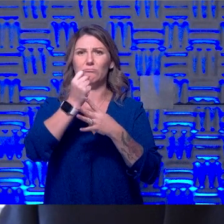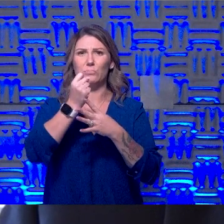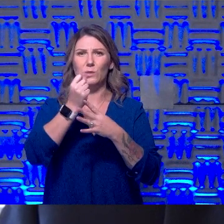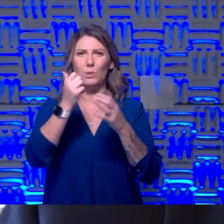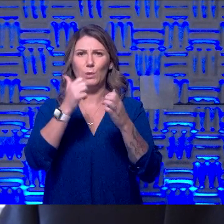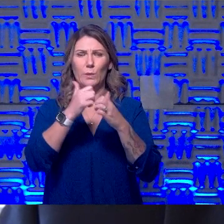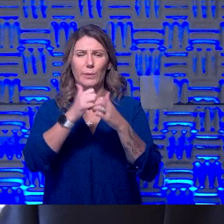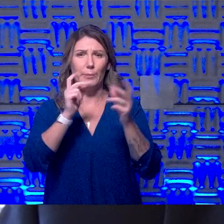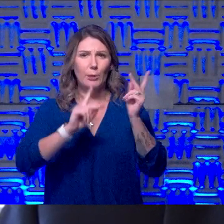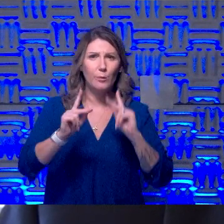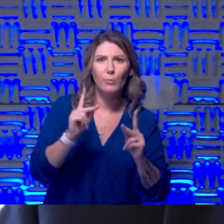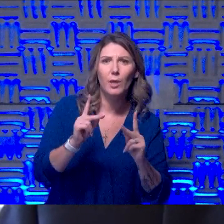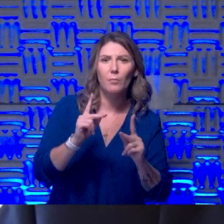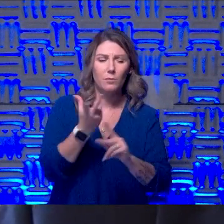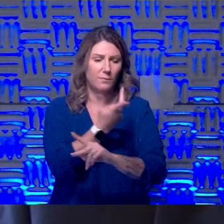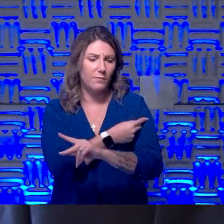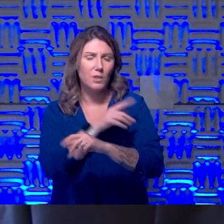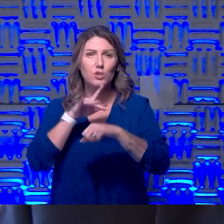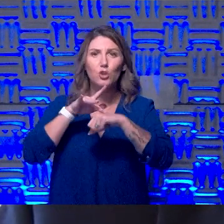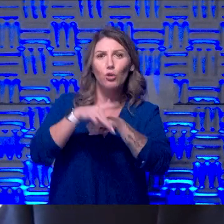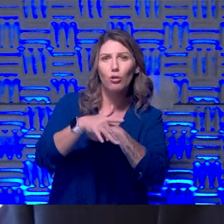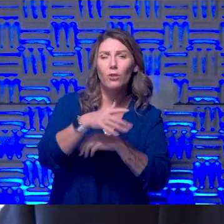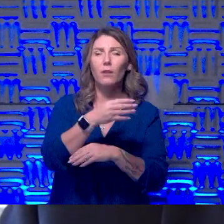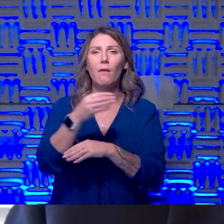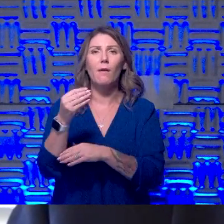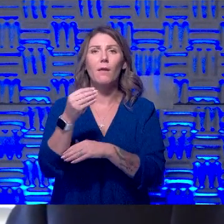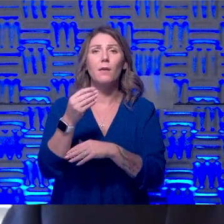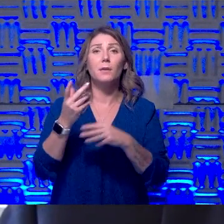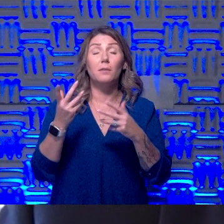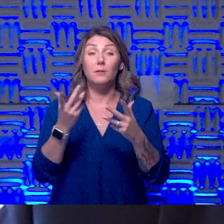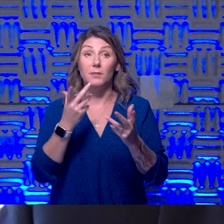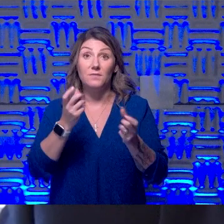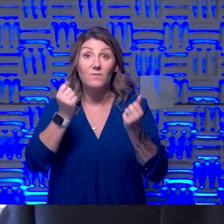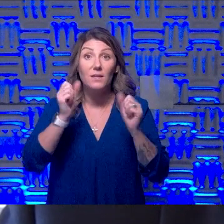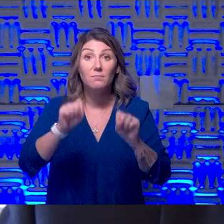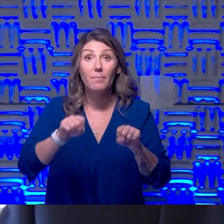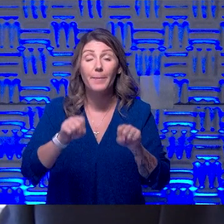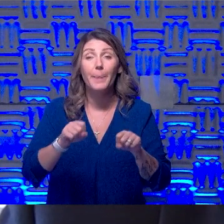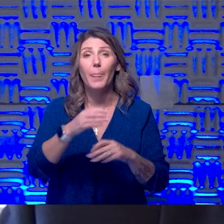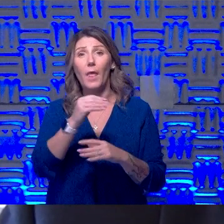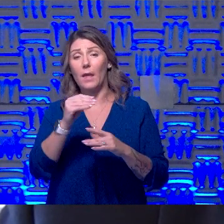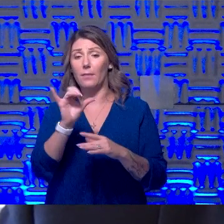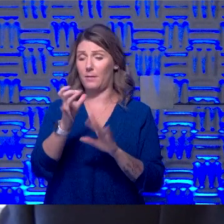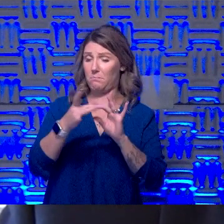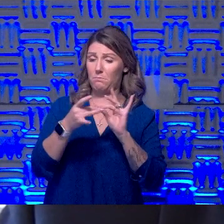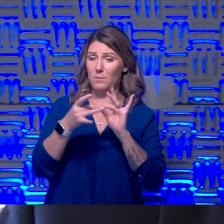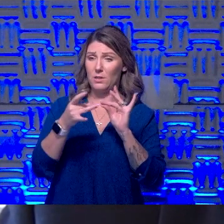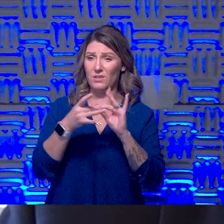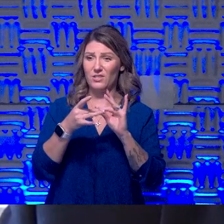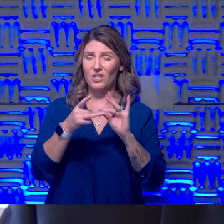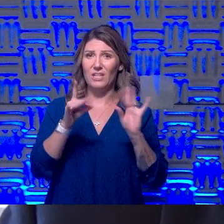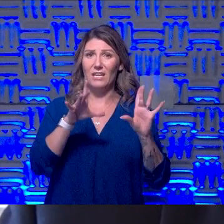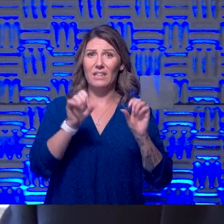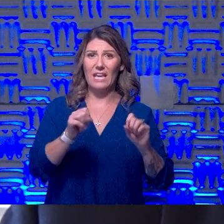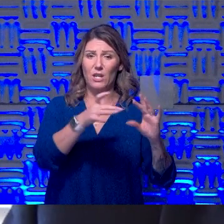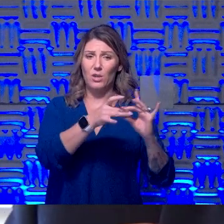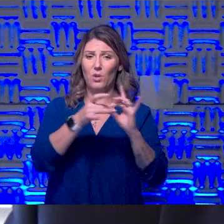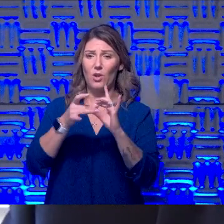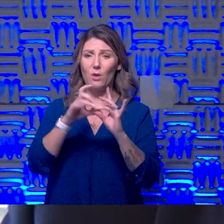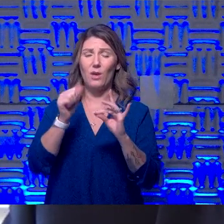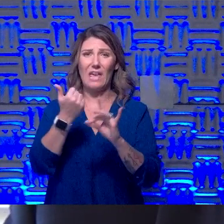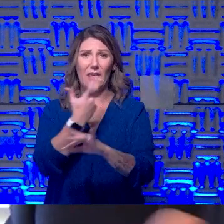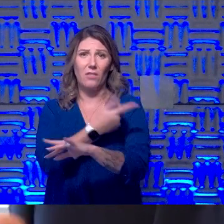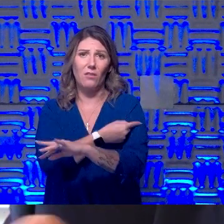people to vaccinate as early as possible? And can you, as mentioned before, can you tie that to other vaccinations, whether